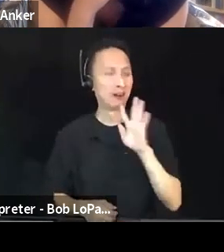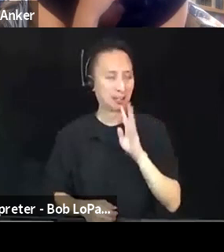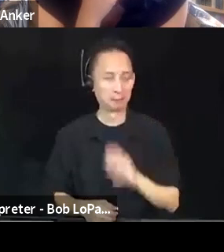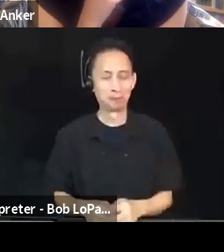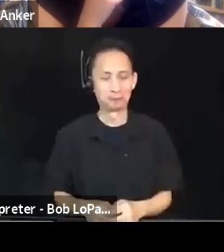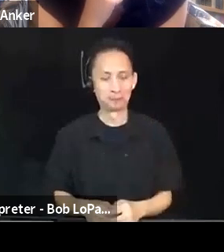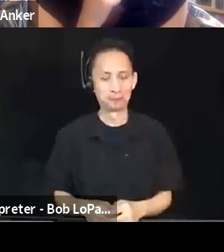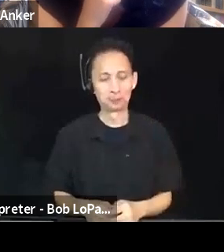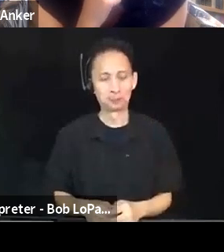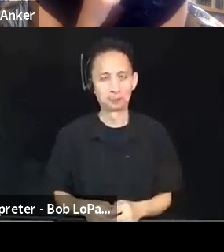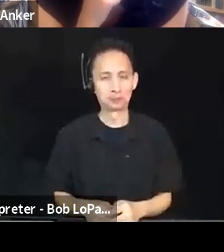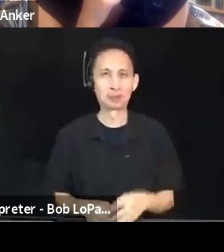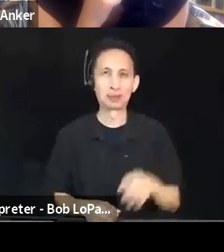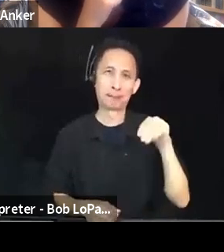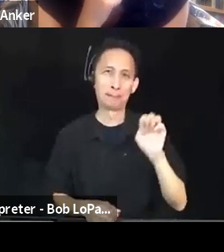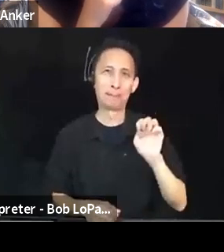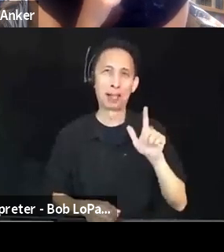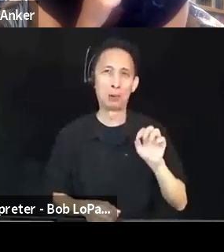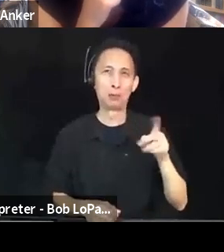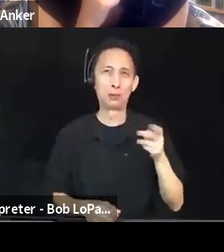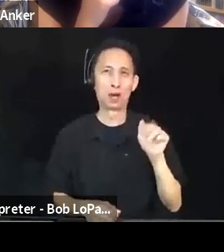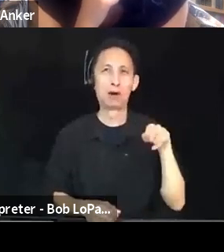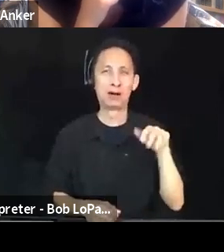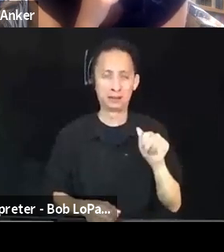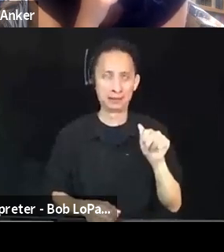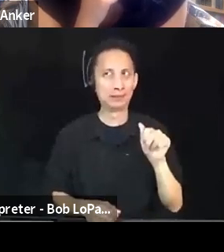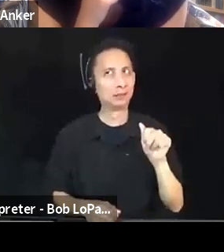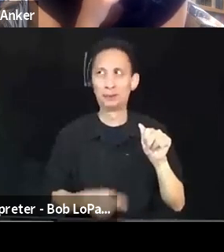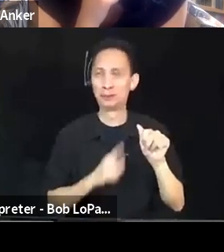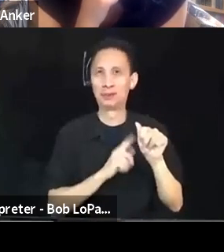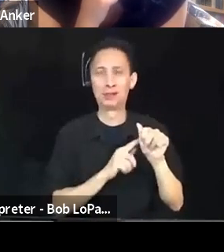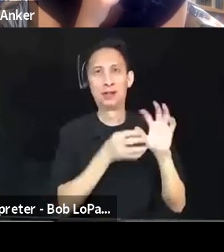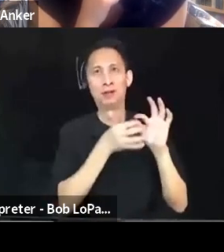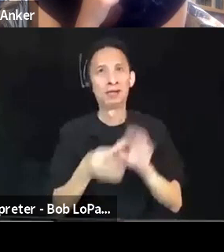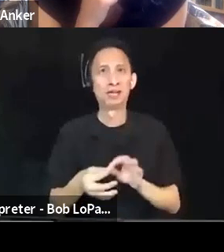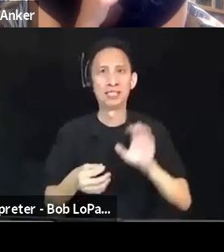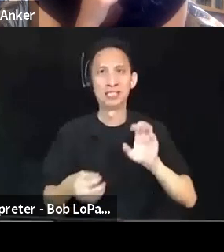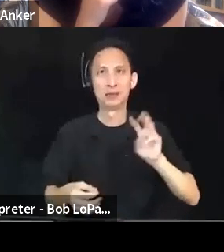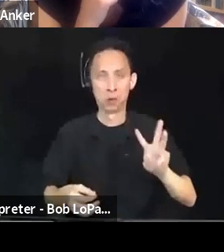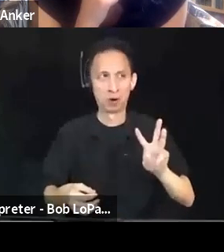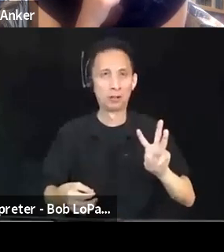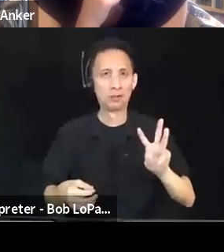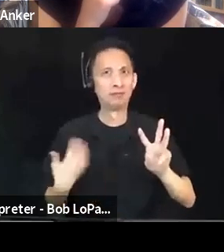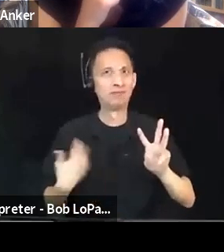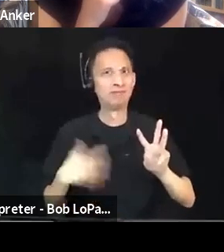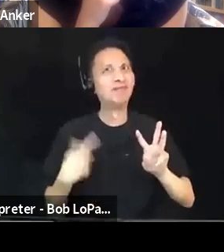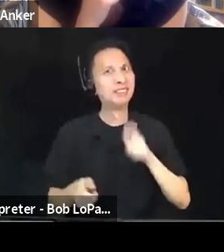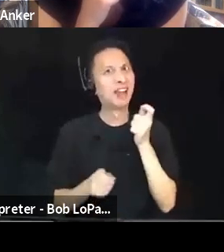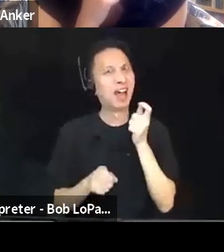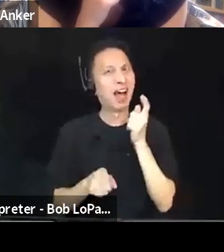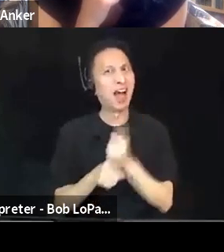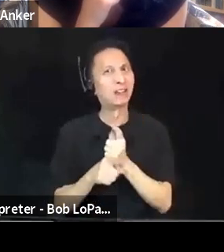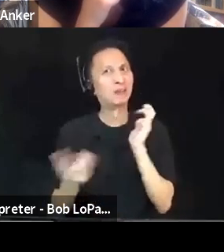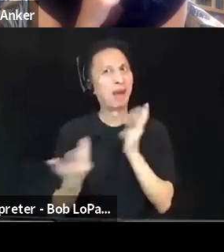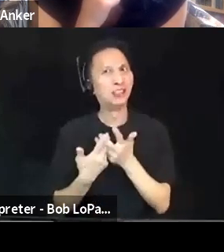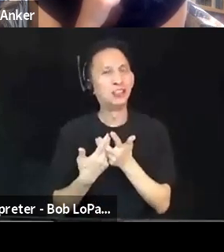to your question about melodrama, the melodrama of civil warring, I think, is a really accurate phrase. And one way we can even